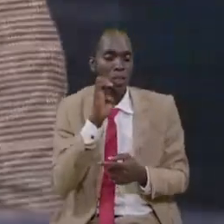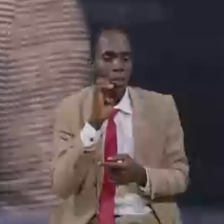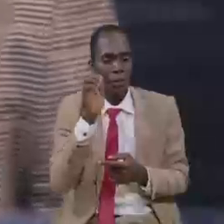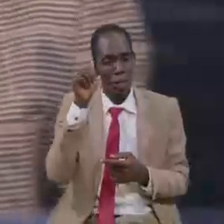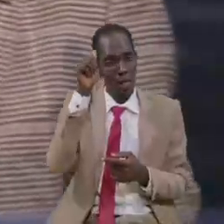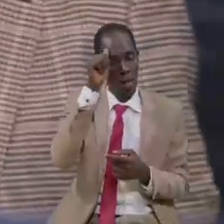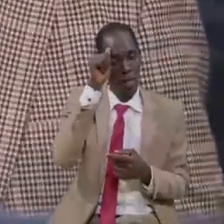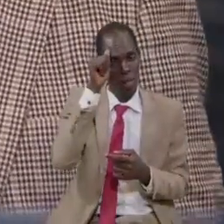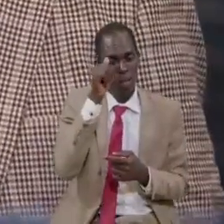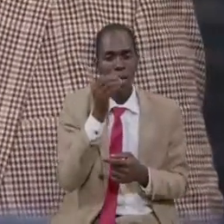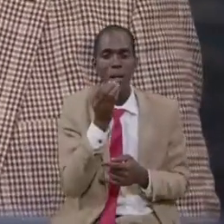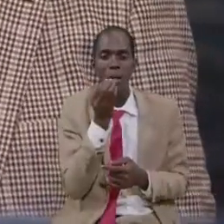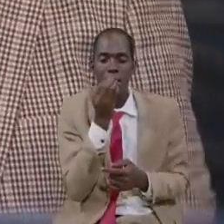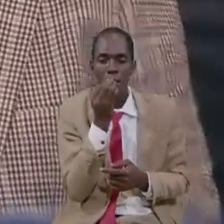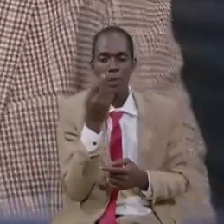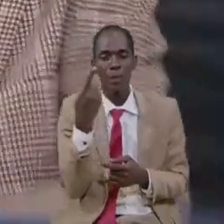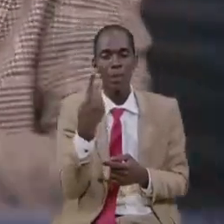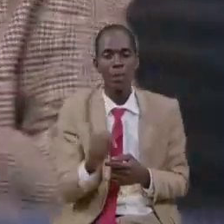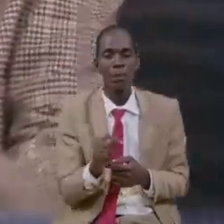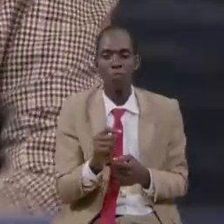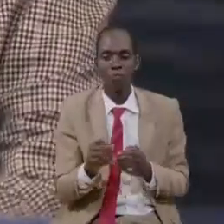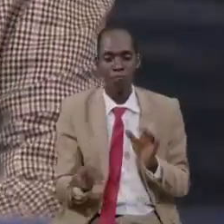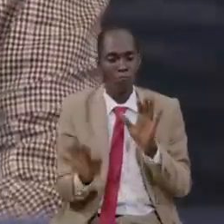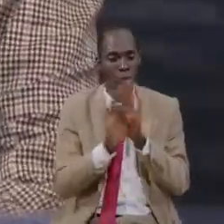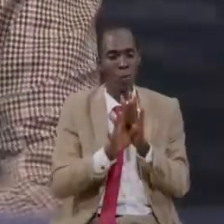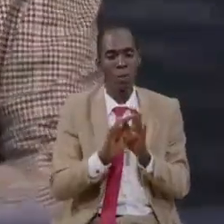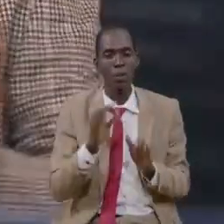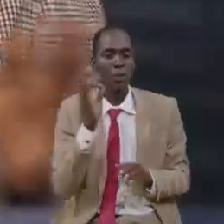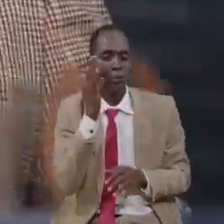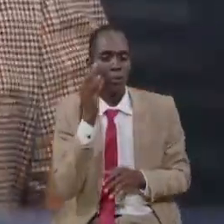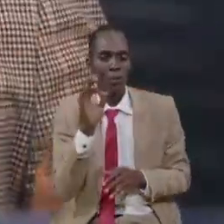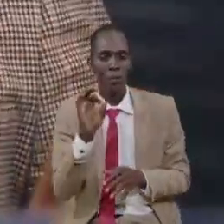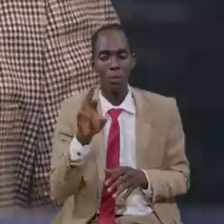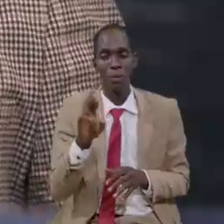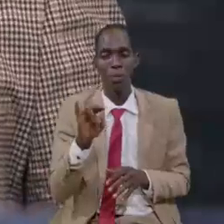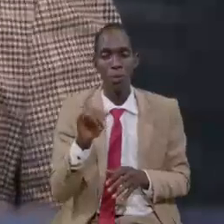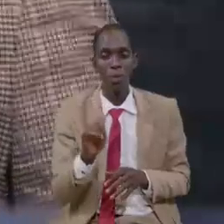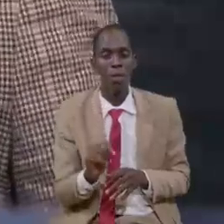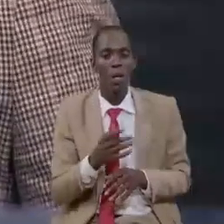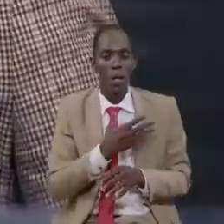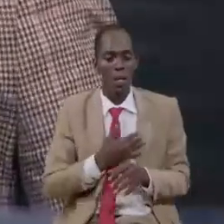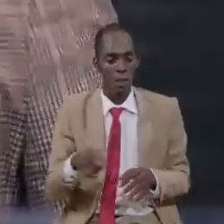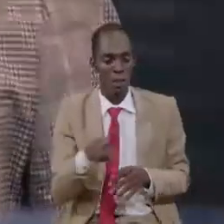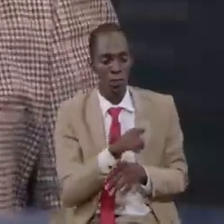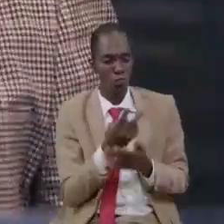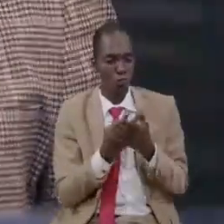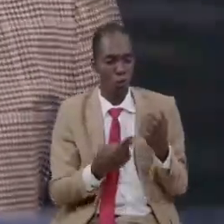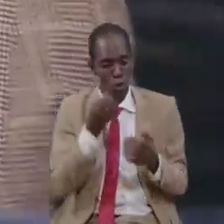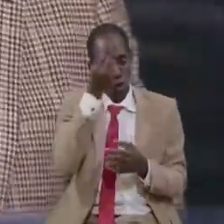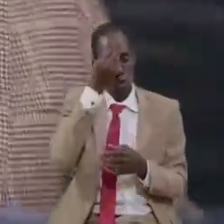the forbidden fruit, and they disobeyed, and they sinned, that